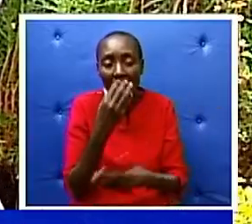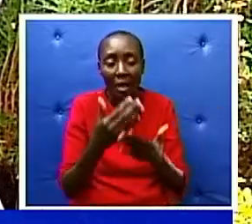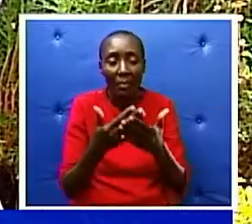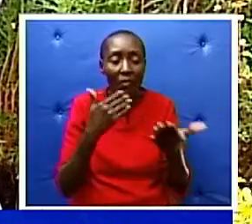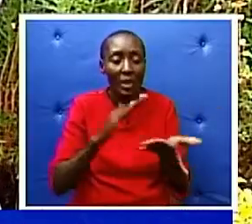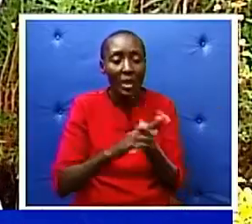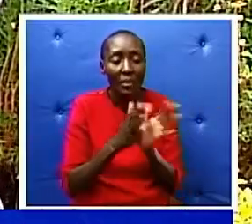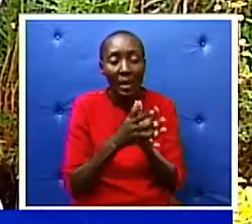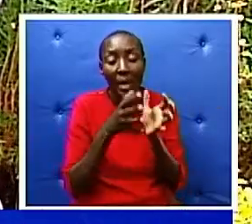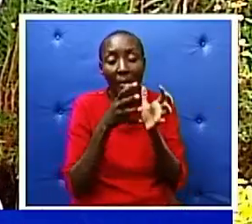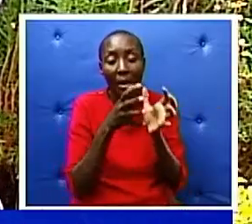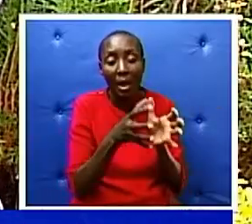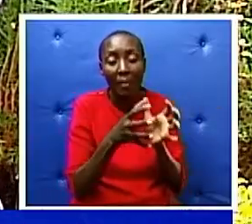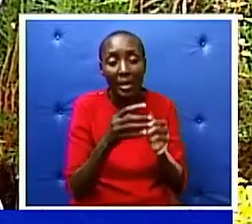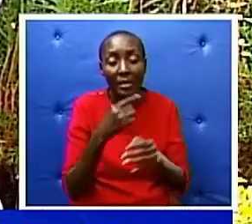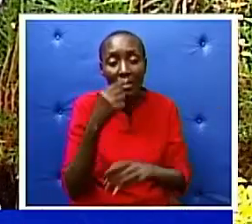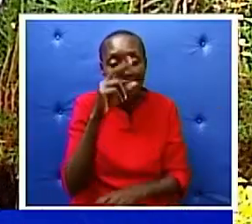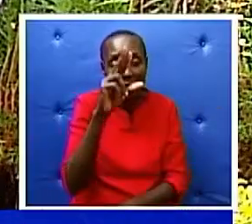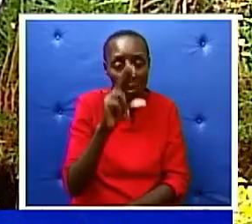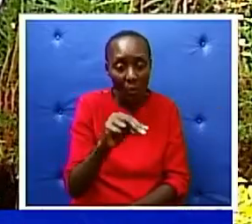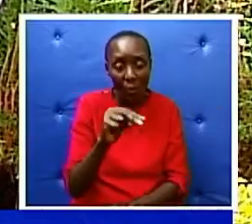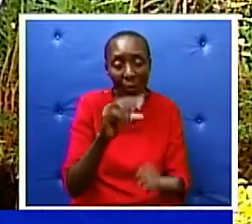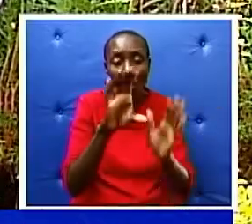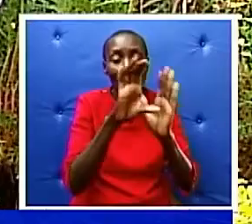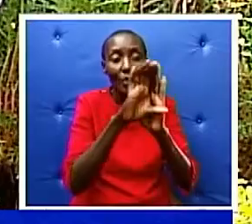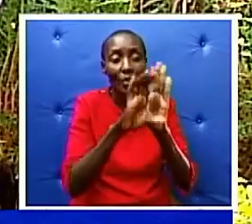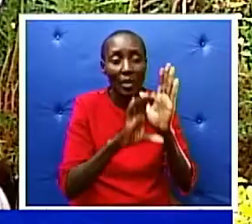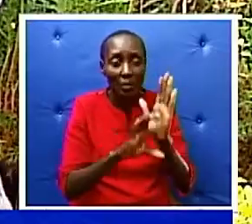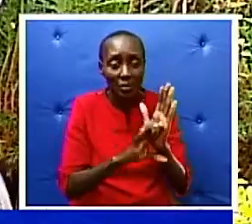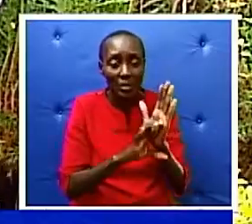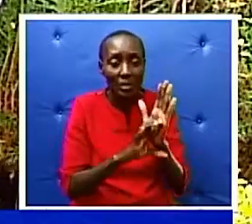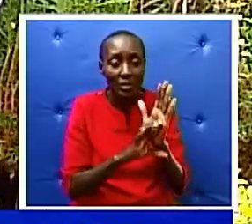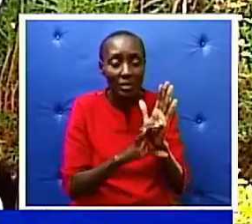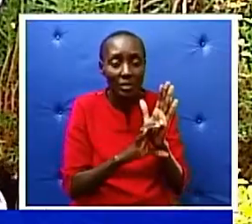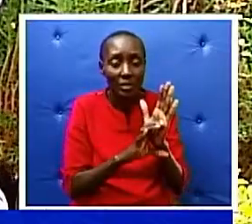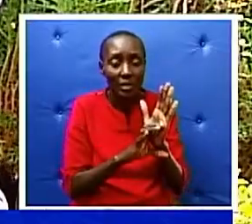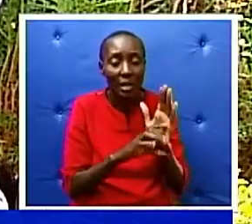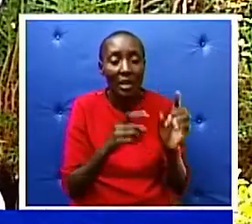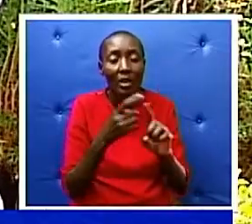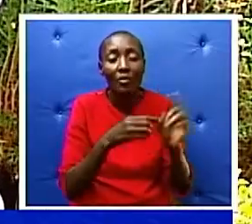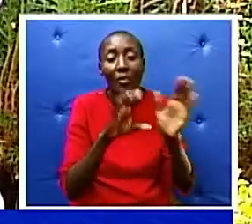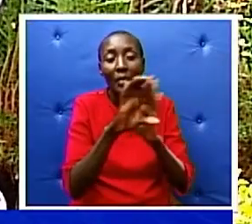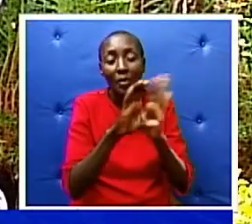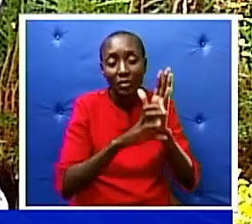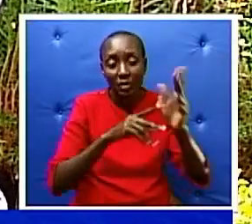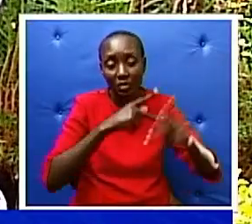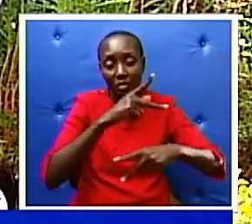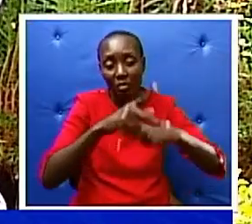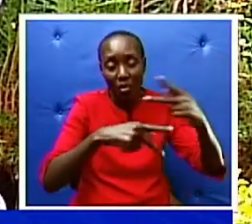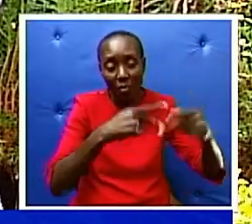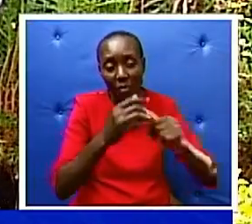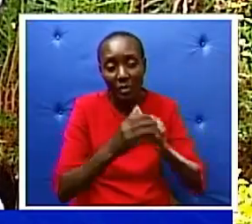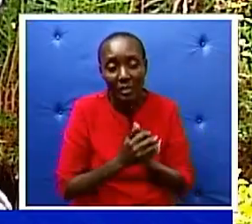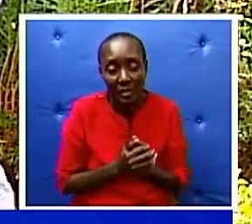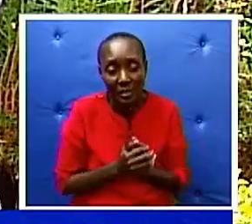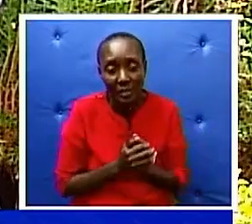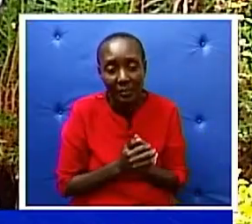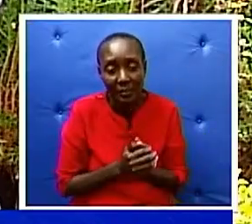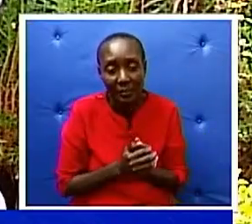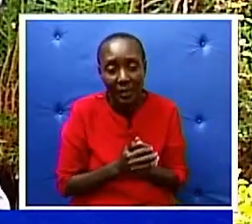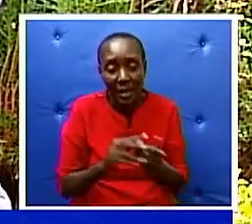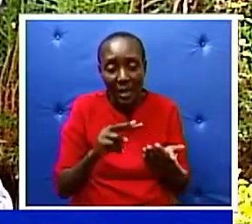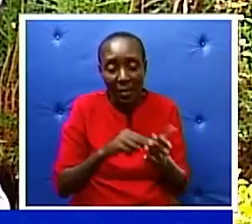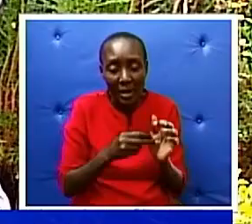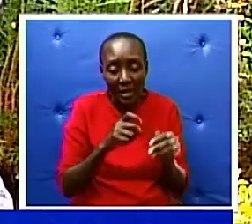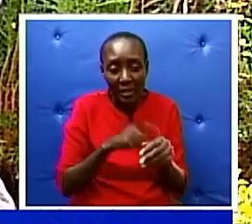party, with saying no to Akatiba. It was built out of a constitutional process. So in the absence of their